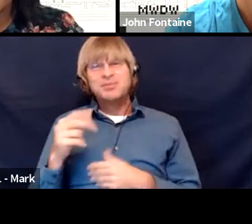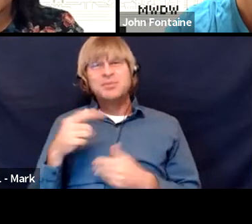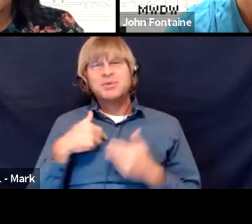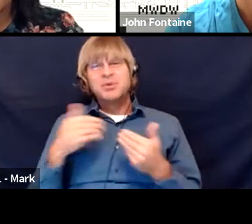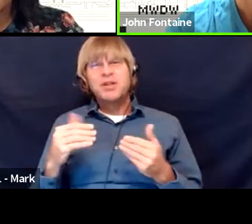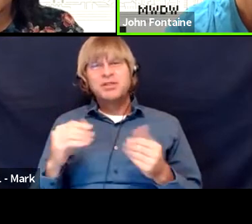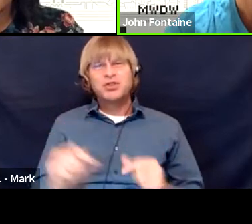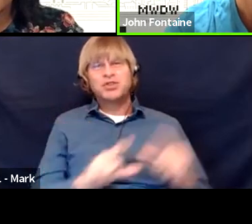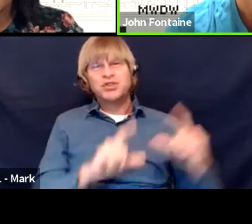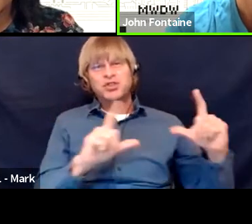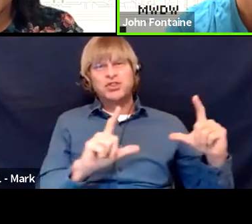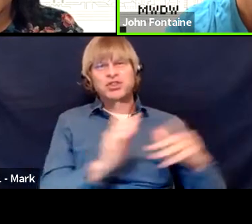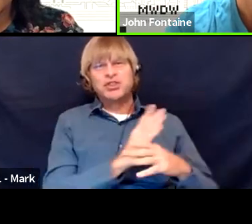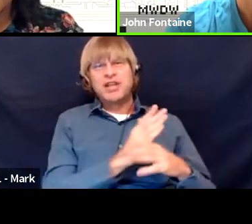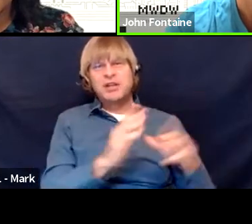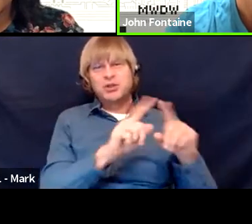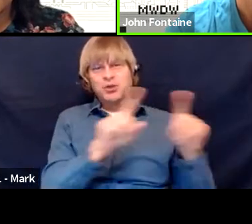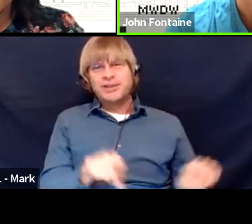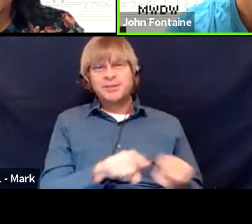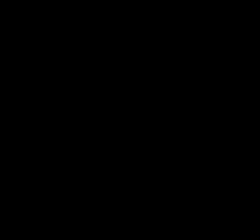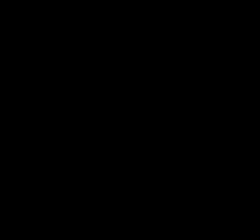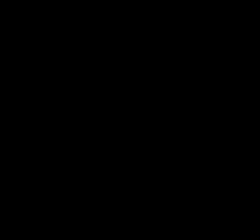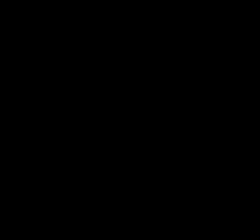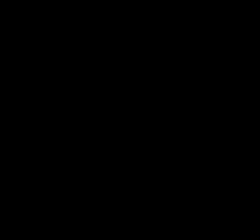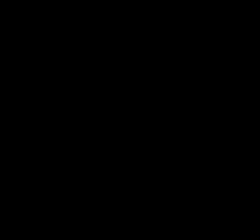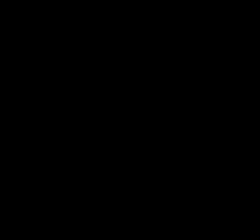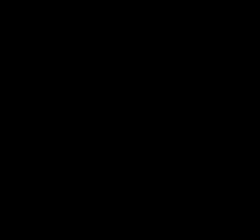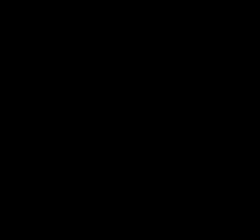and share my screen.